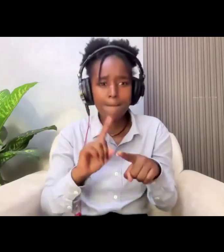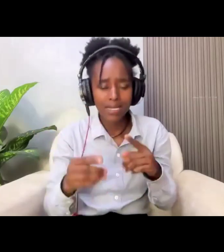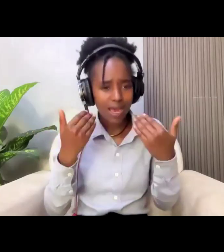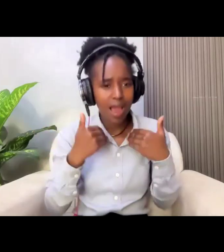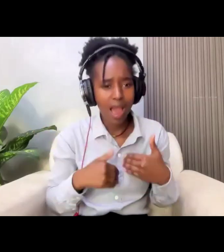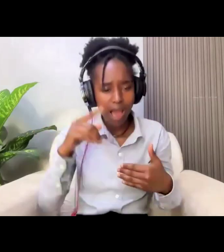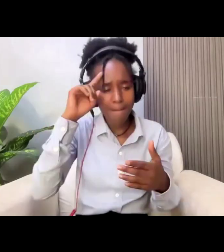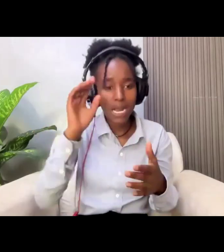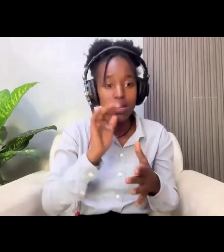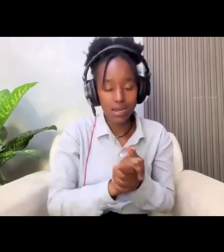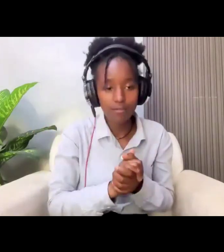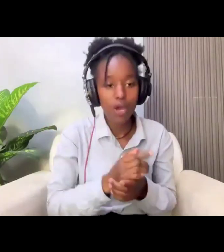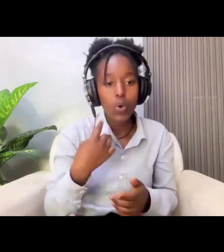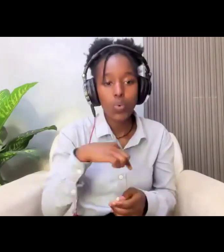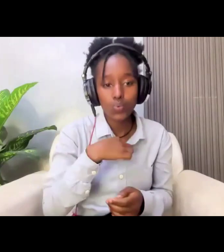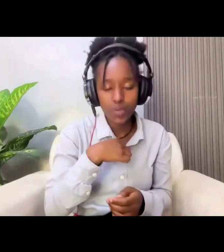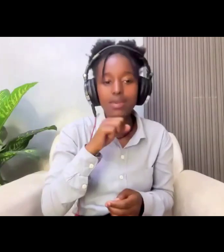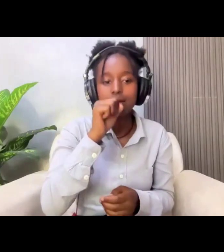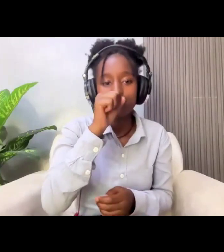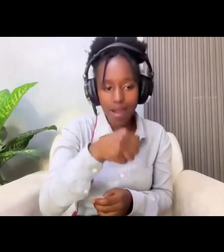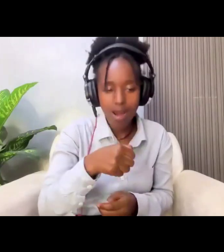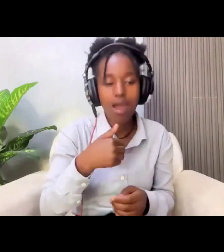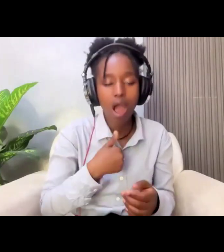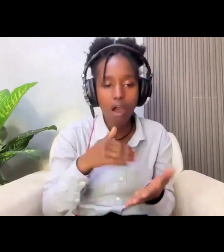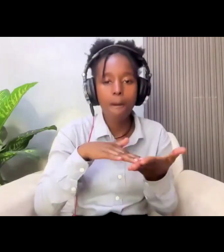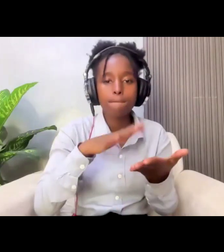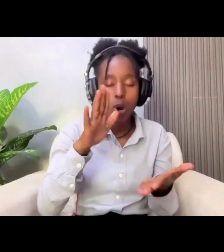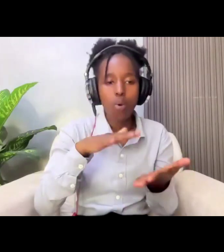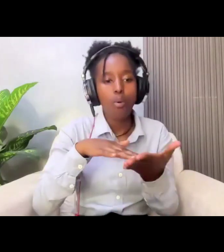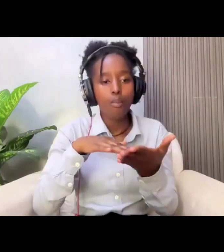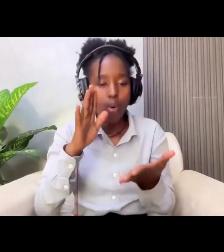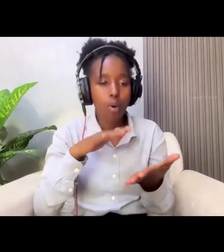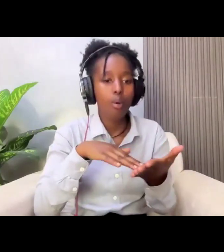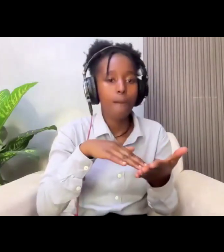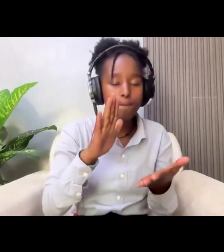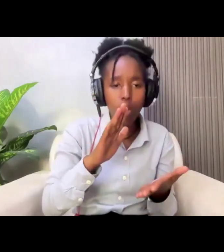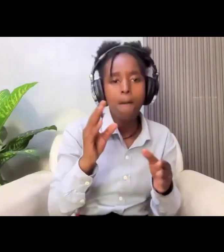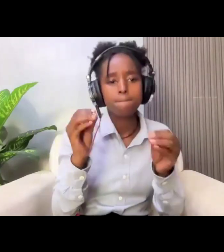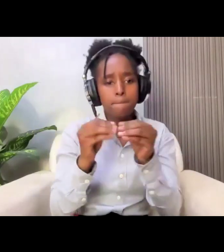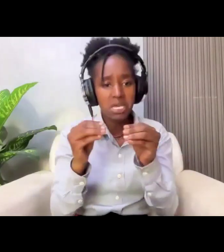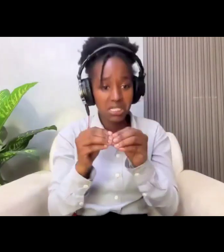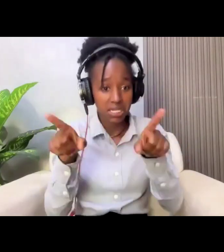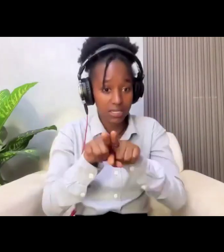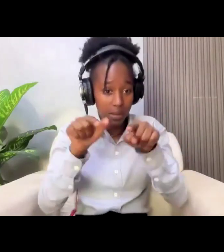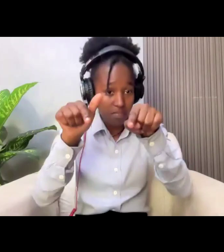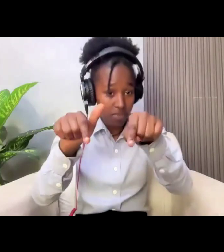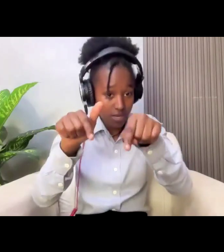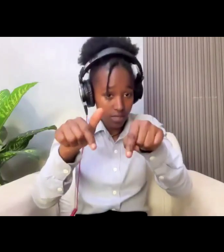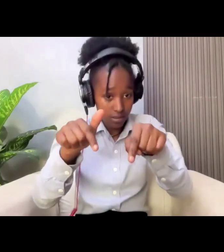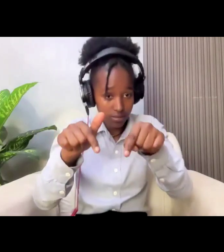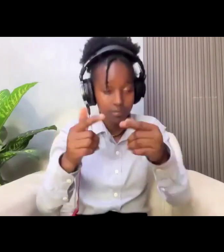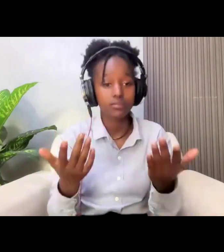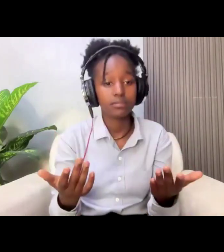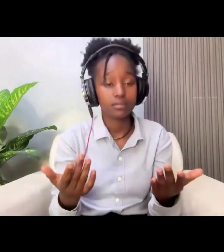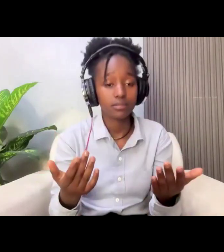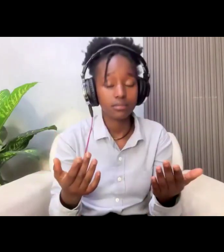we should have more, maybe webinars or